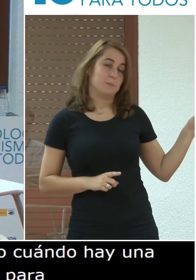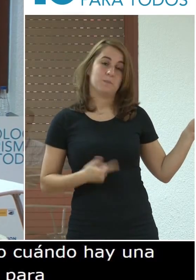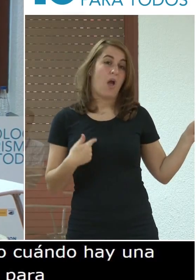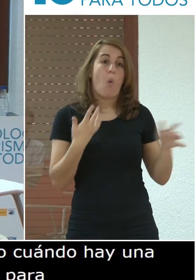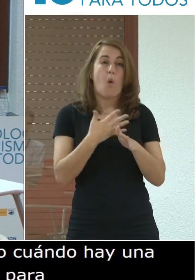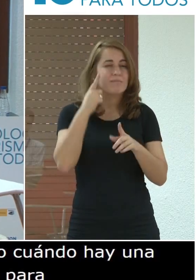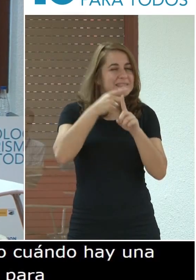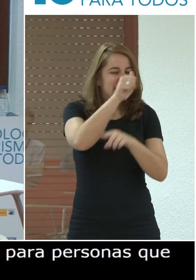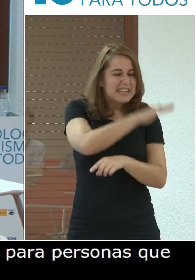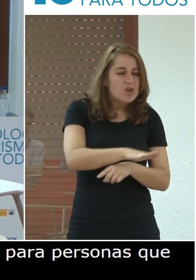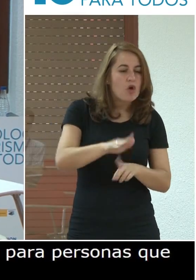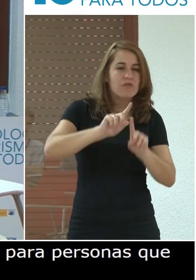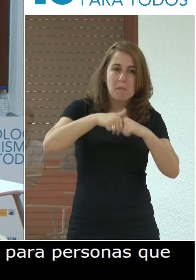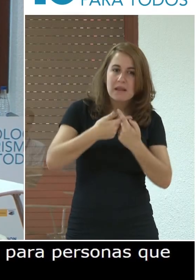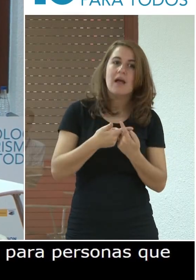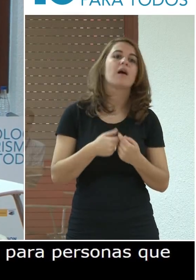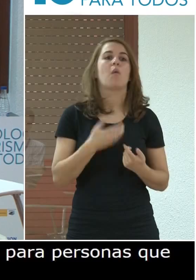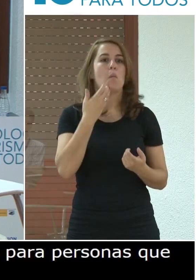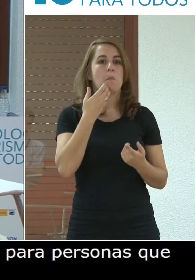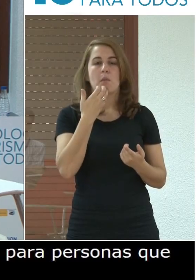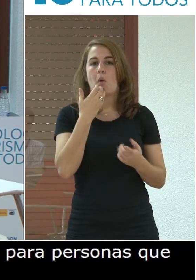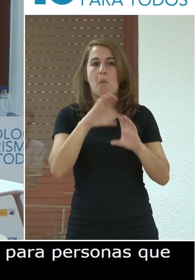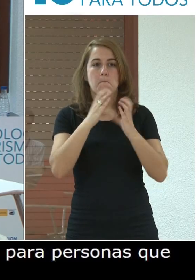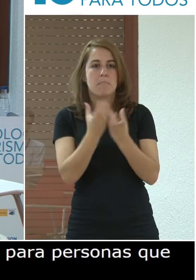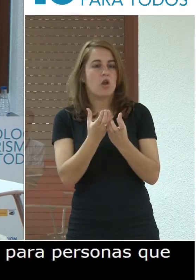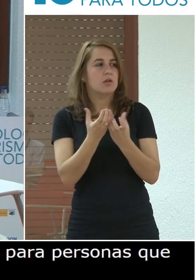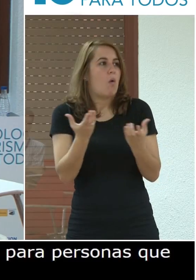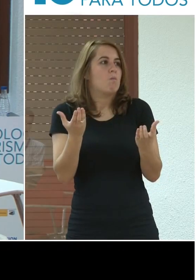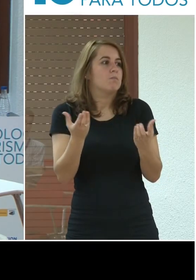These are games for children and for family members.